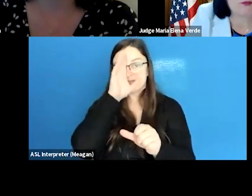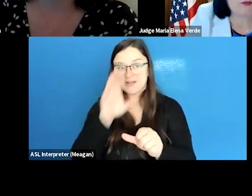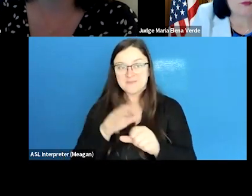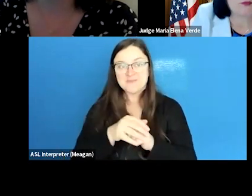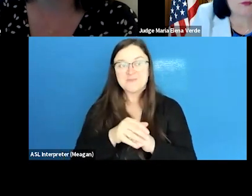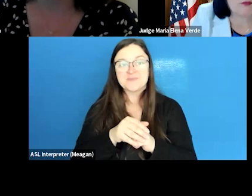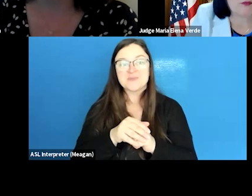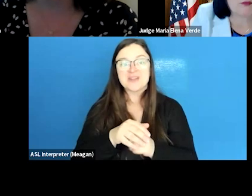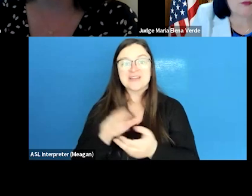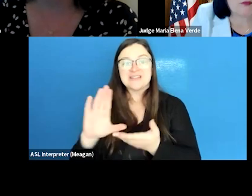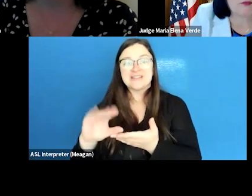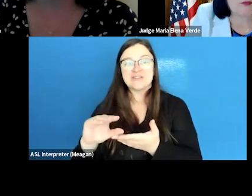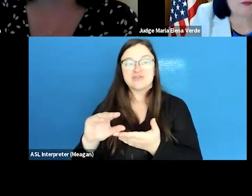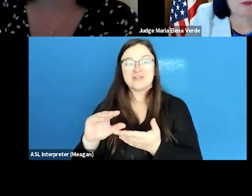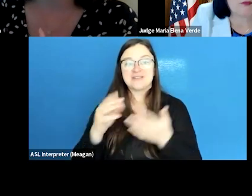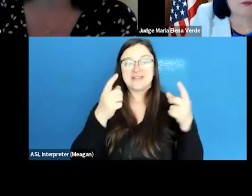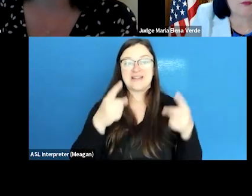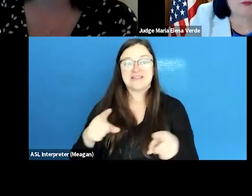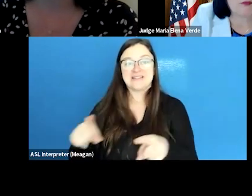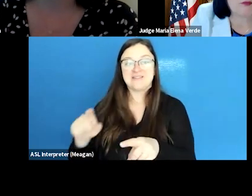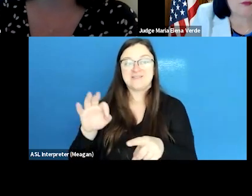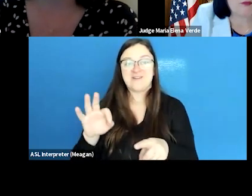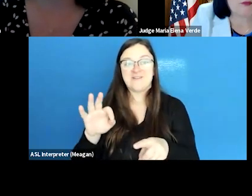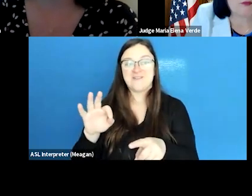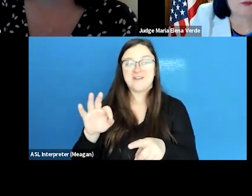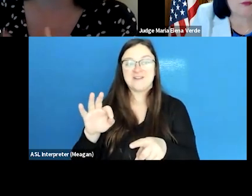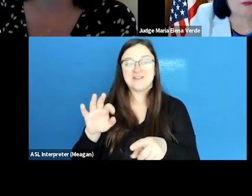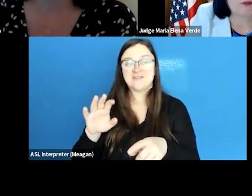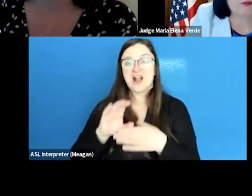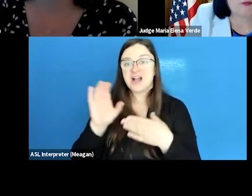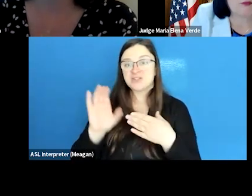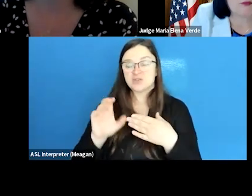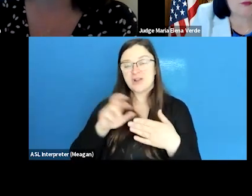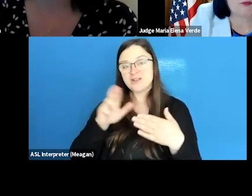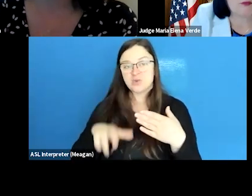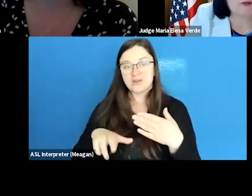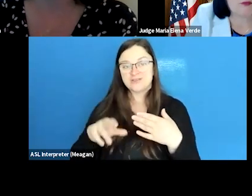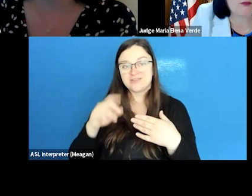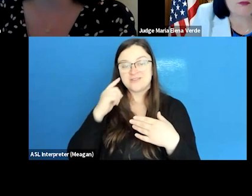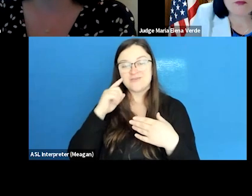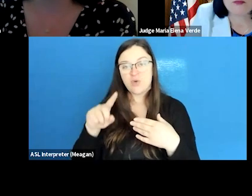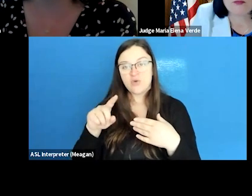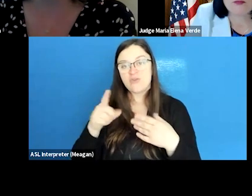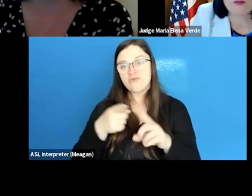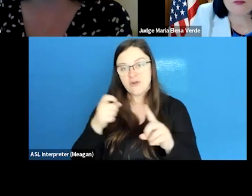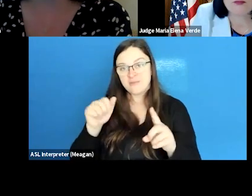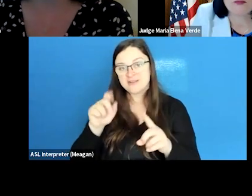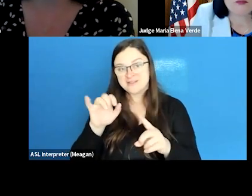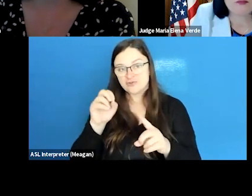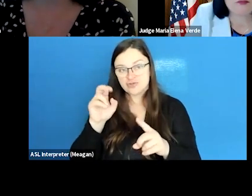adverse consequences of addiction, relapse mitigation, so that support is actually helping them from